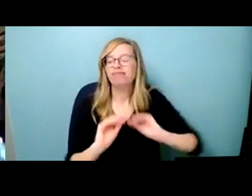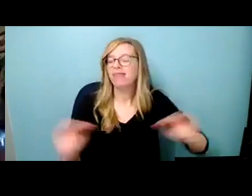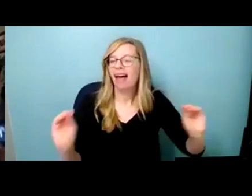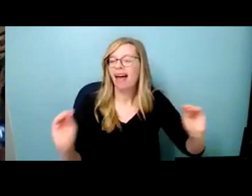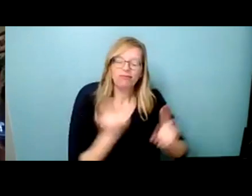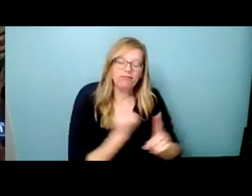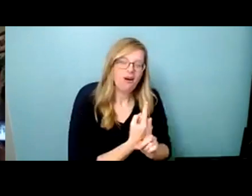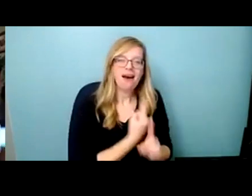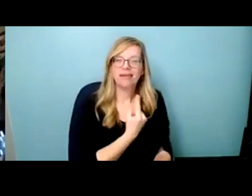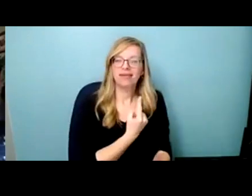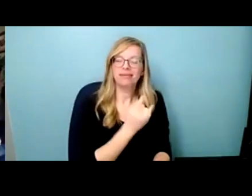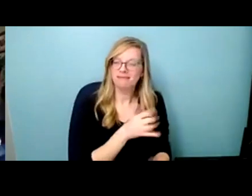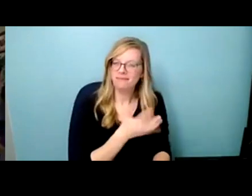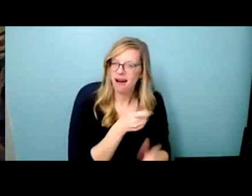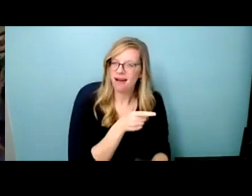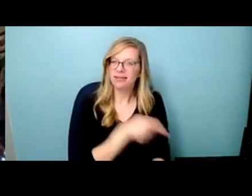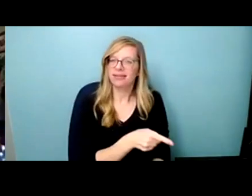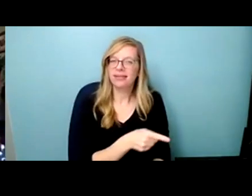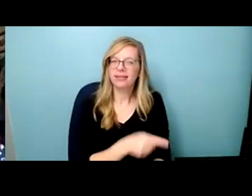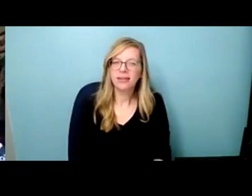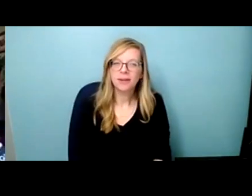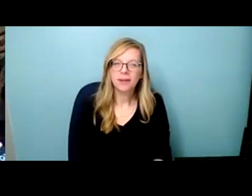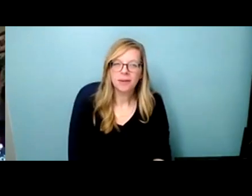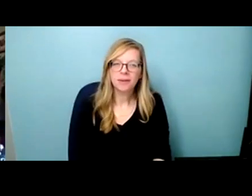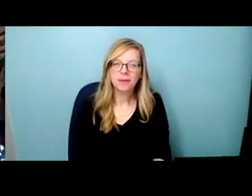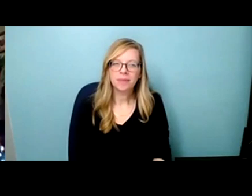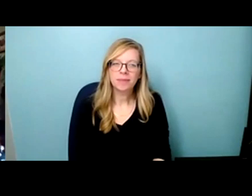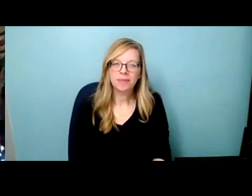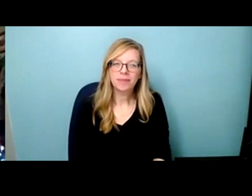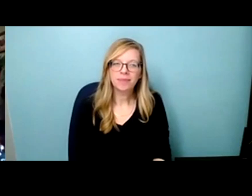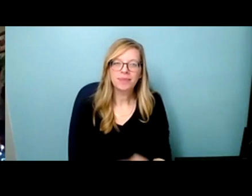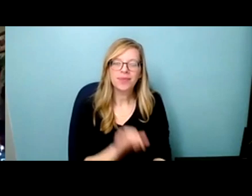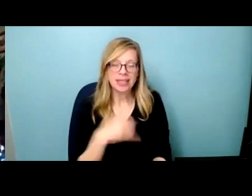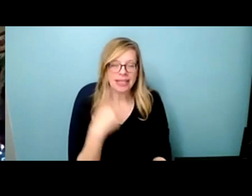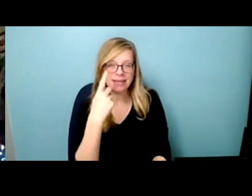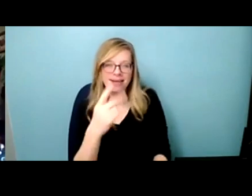more than to take to the crashing